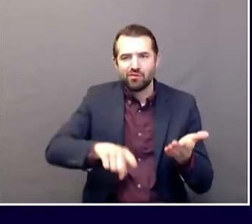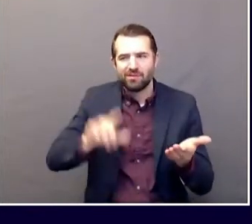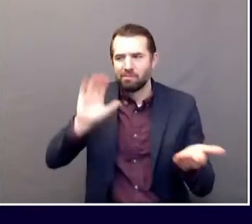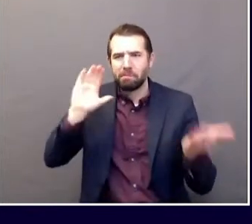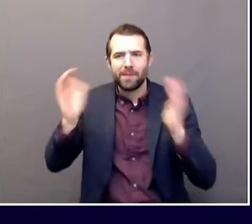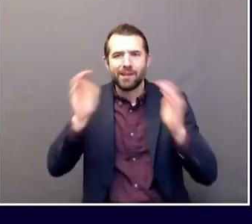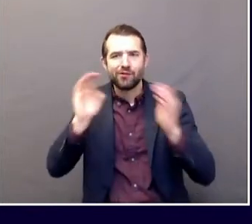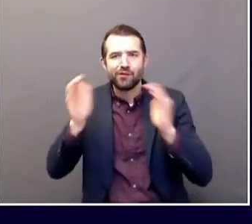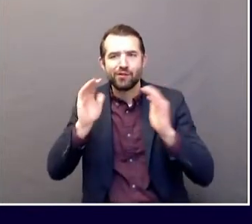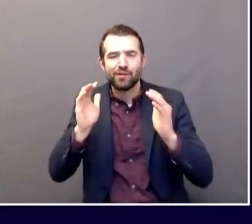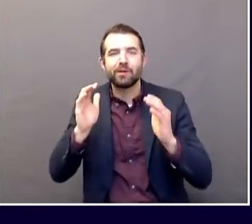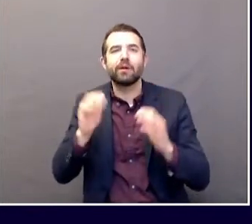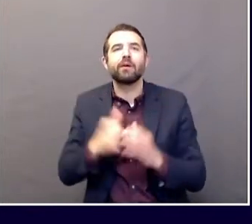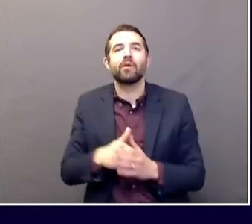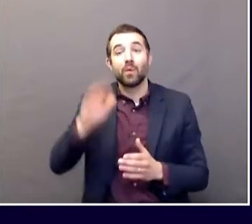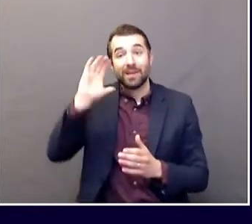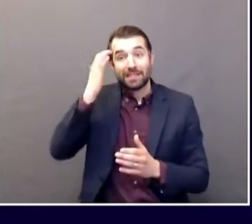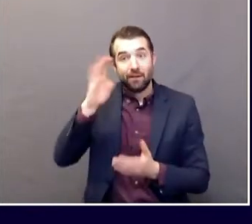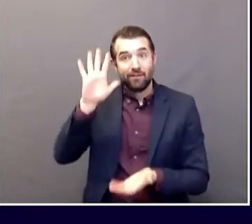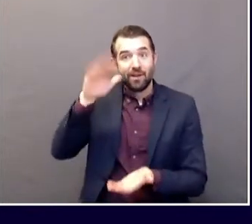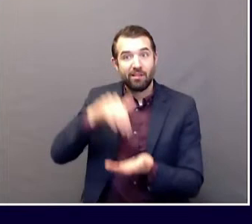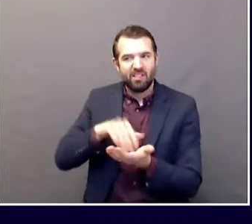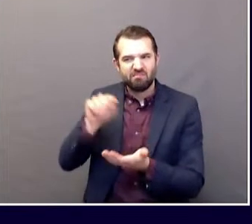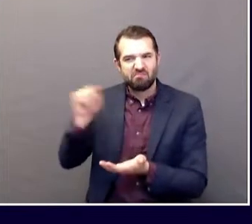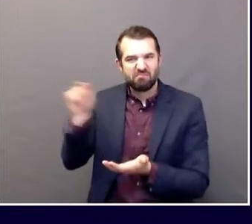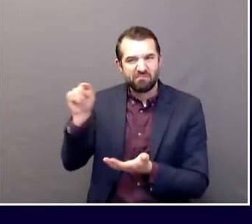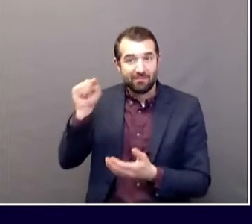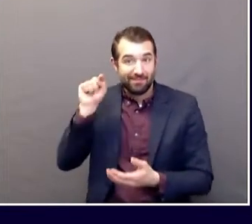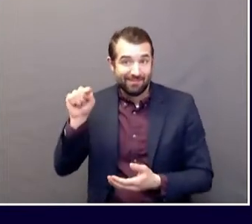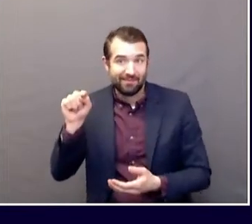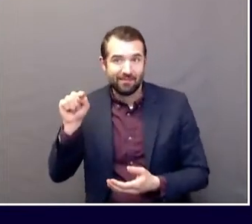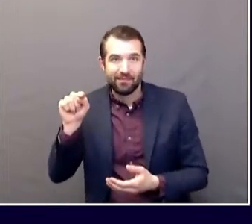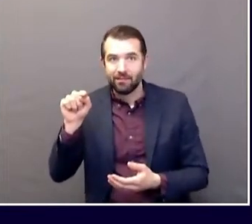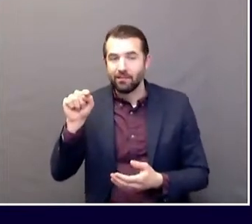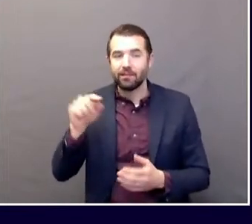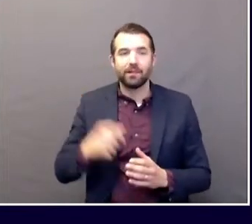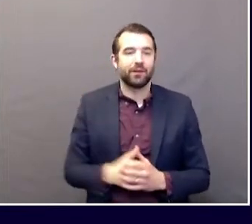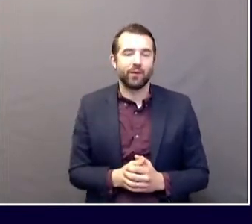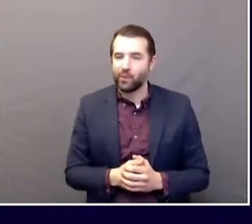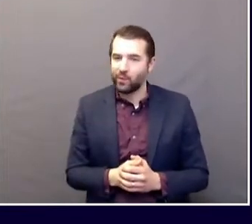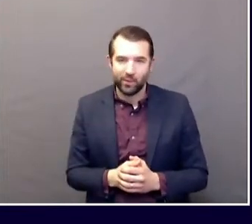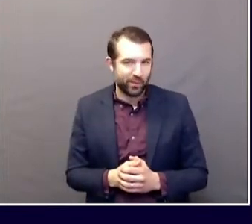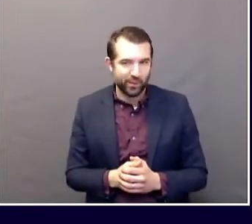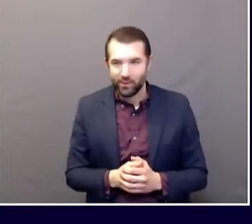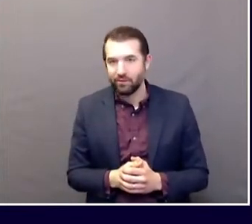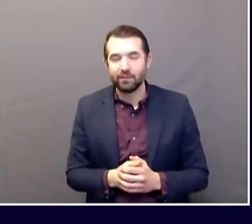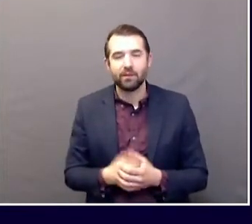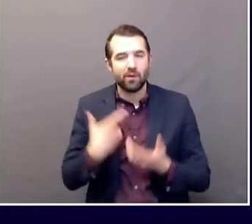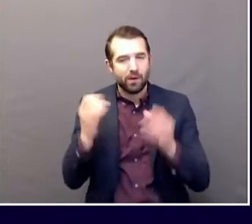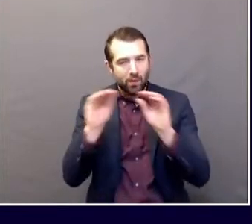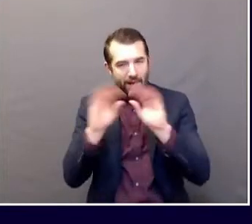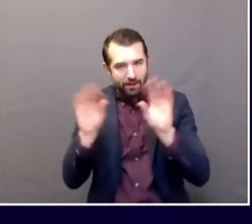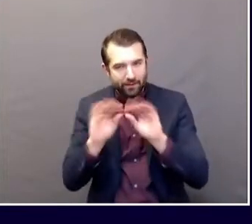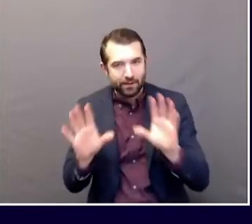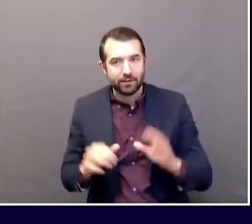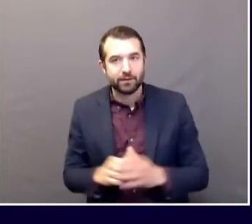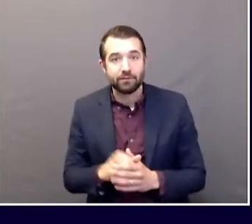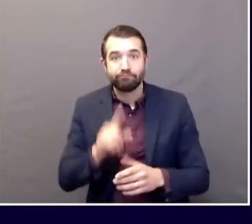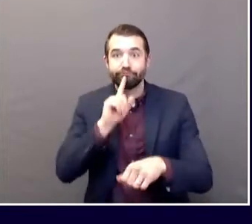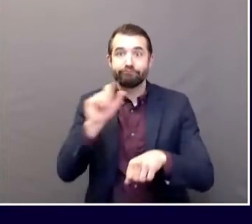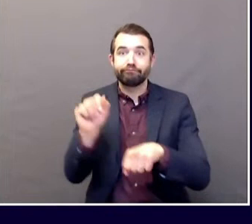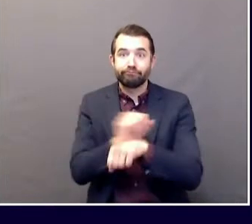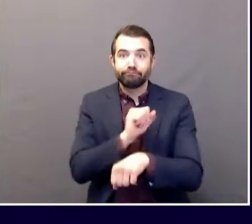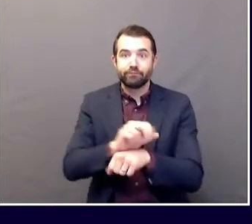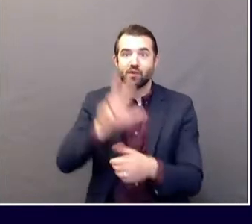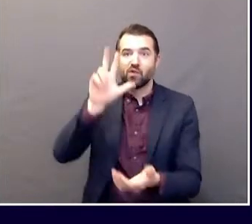27,740, versus what we got this week. But in fact, the actual number is 3,510. Why